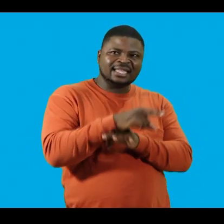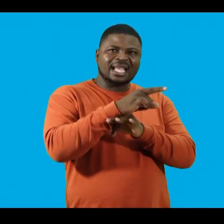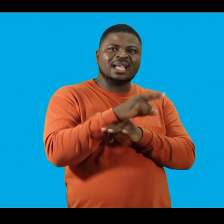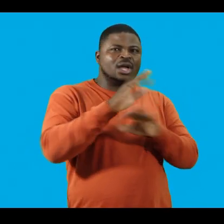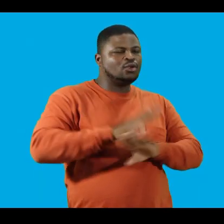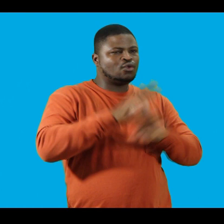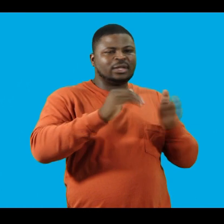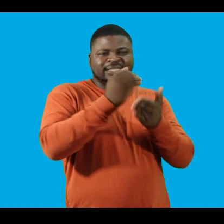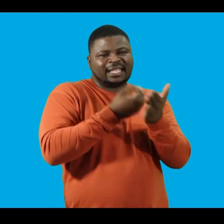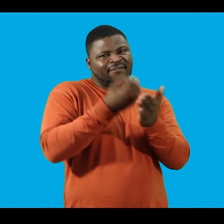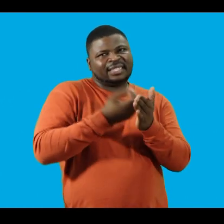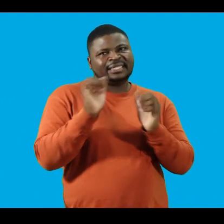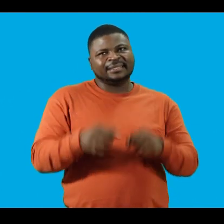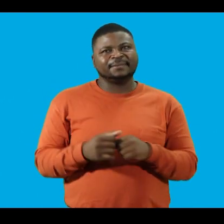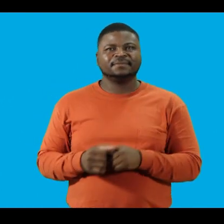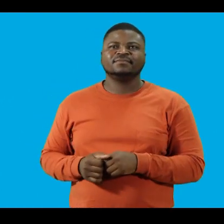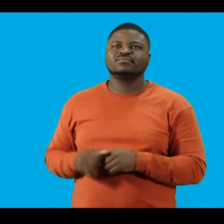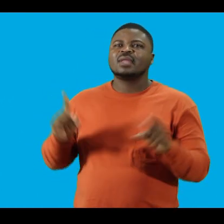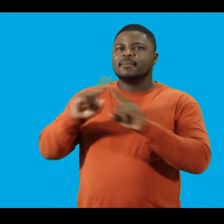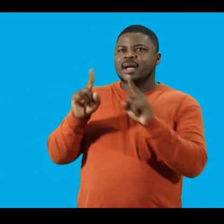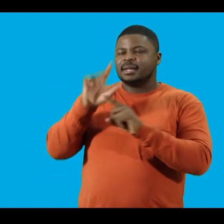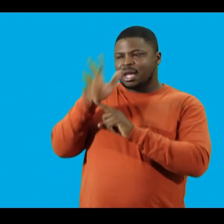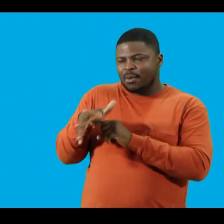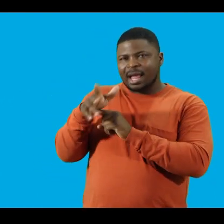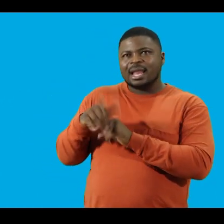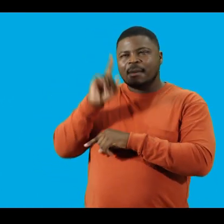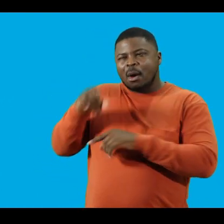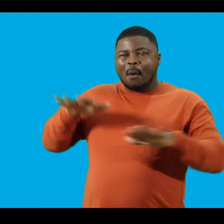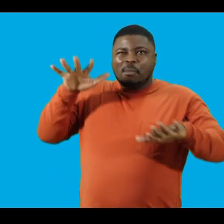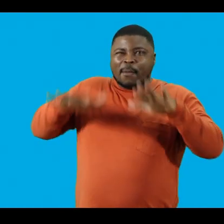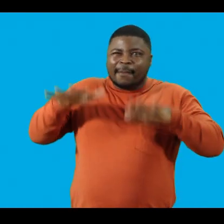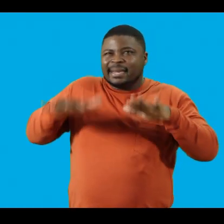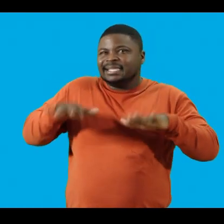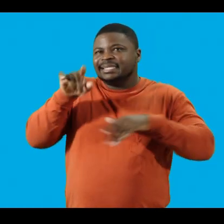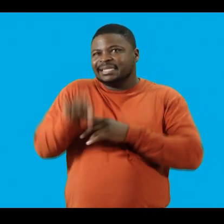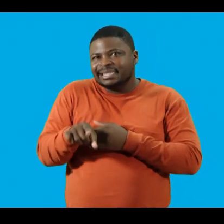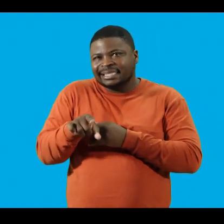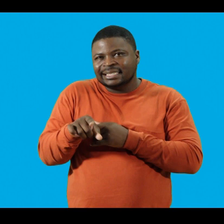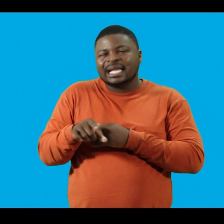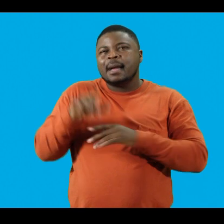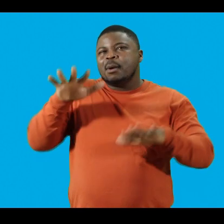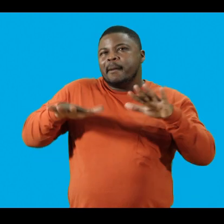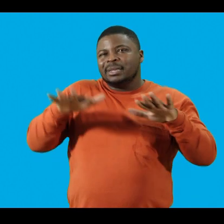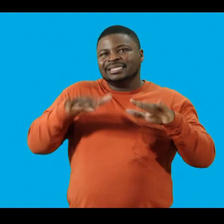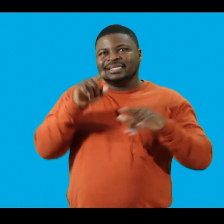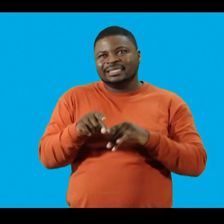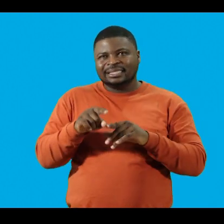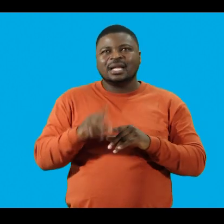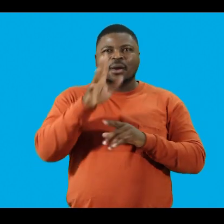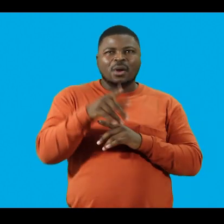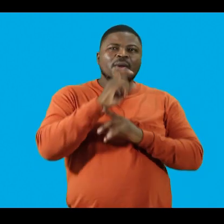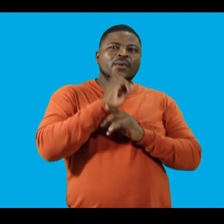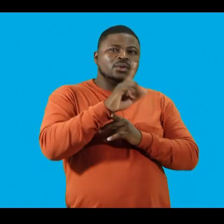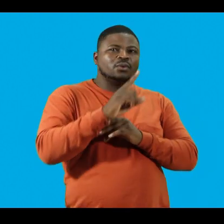determine. Then what do I need to determine? The probability as a decimal. So you are going to use